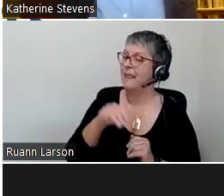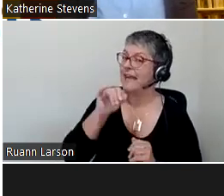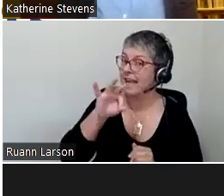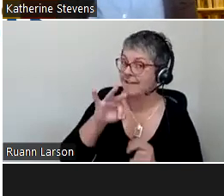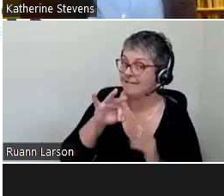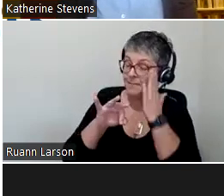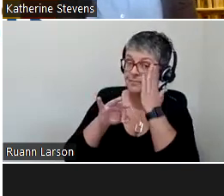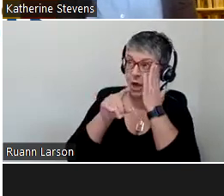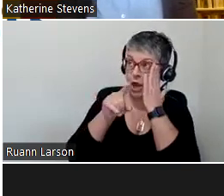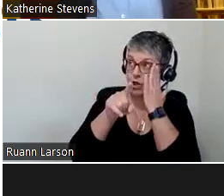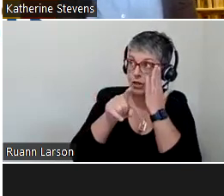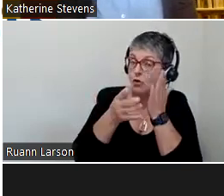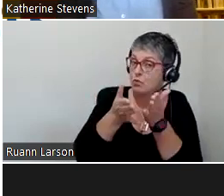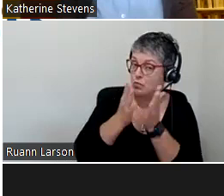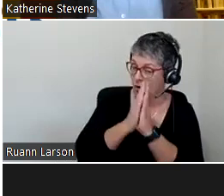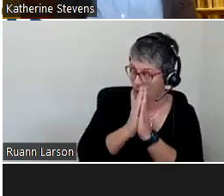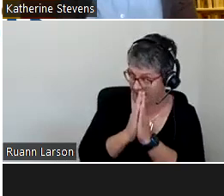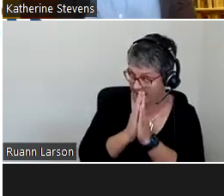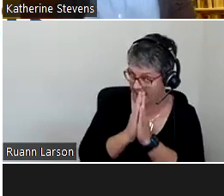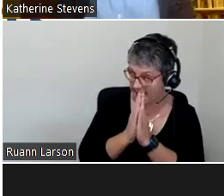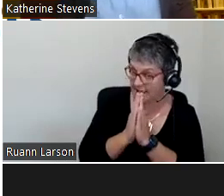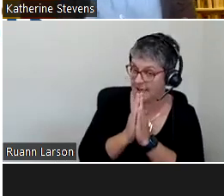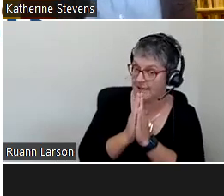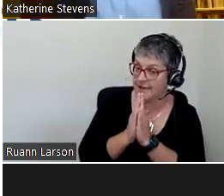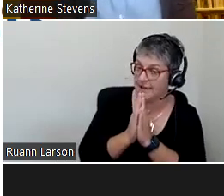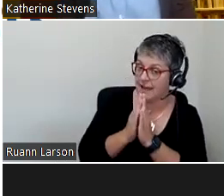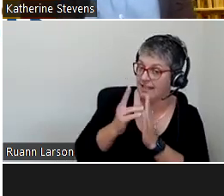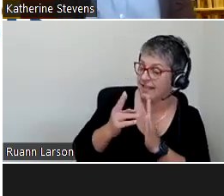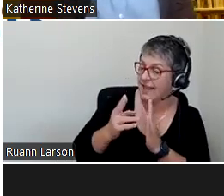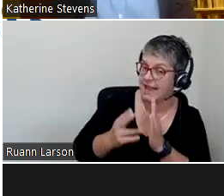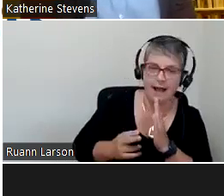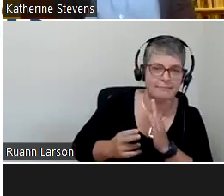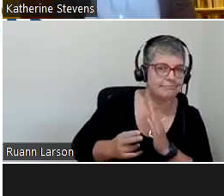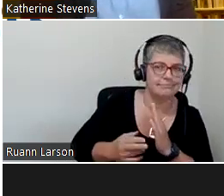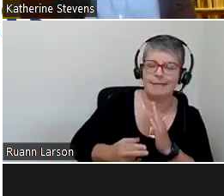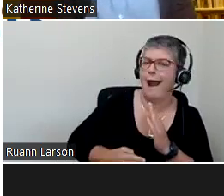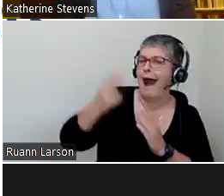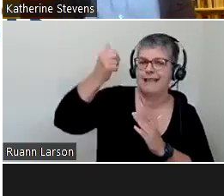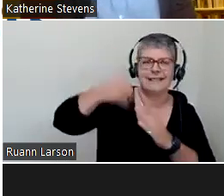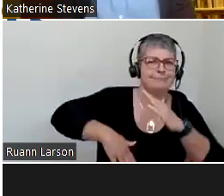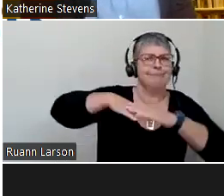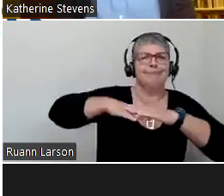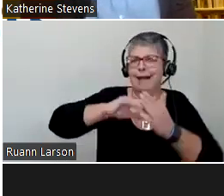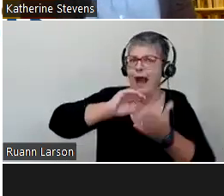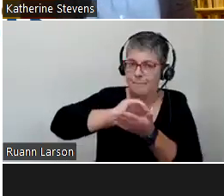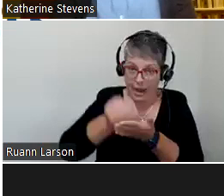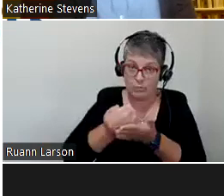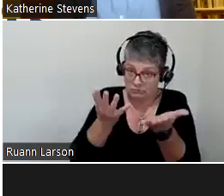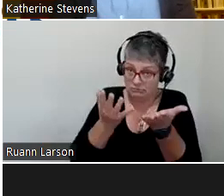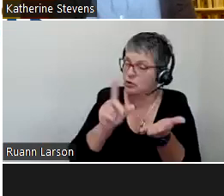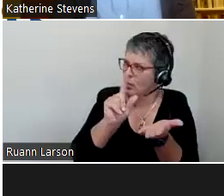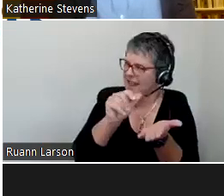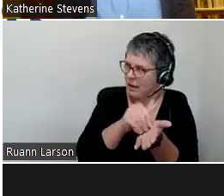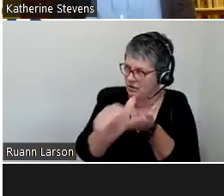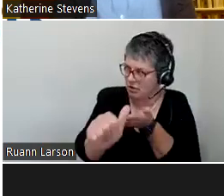If you are requesting the highest total amount you can request for Mass Humanities for this grant, which is